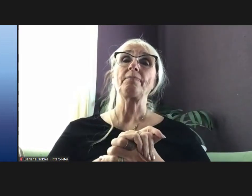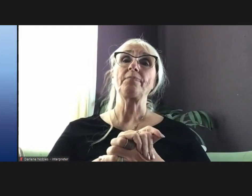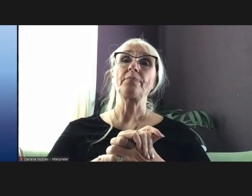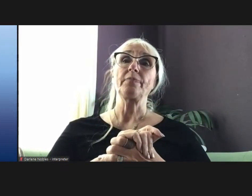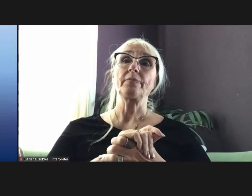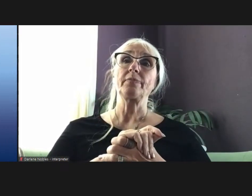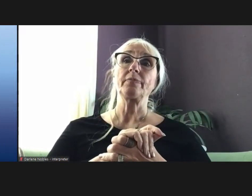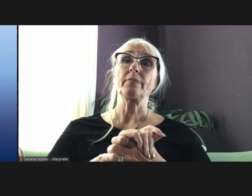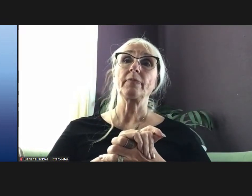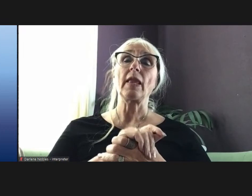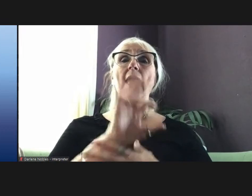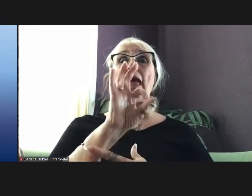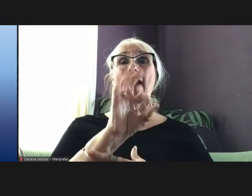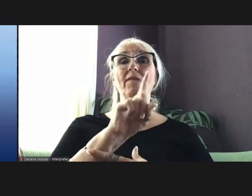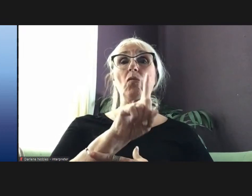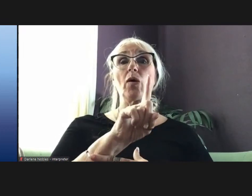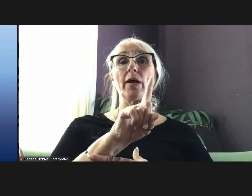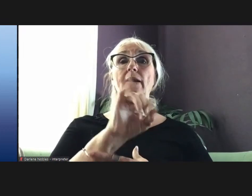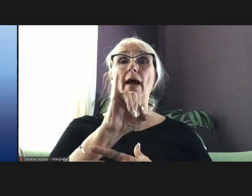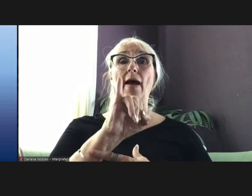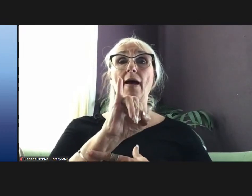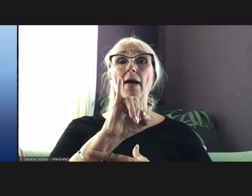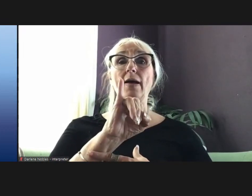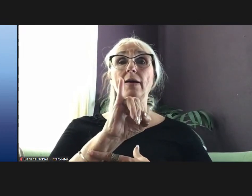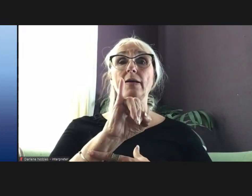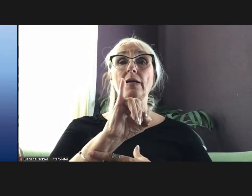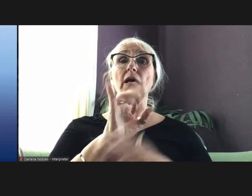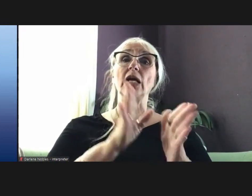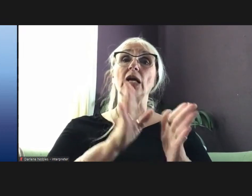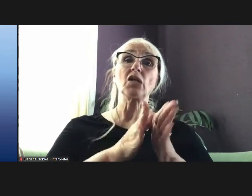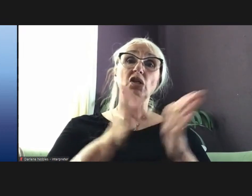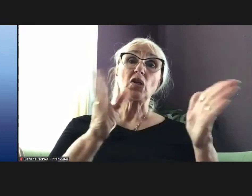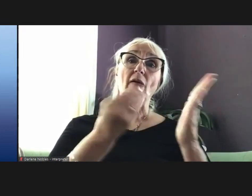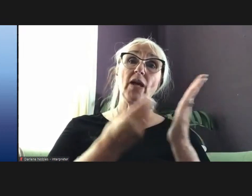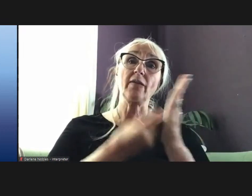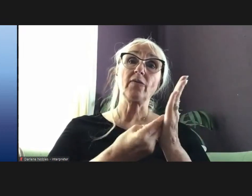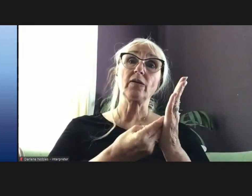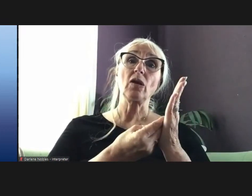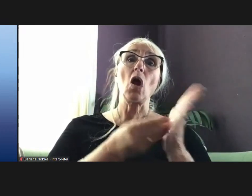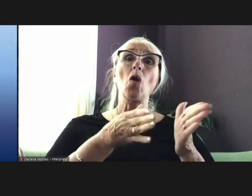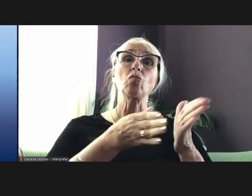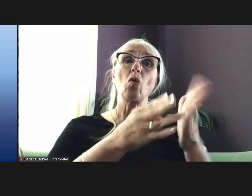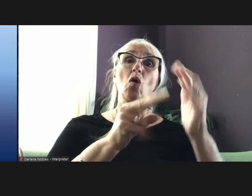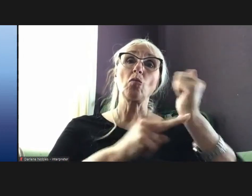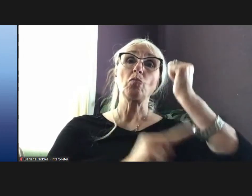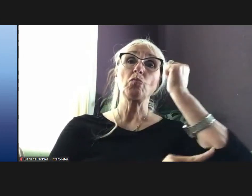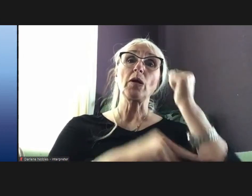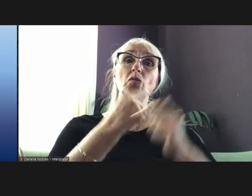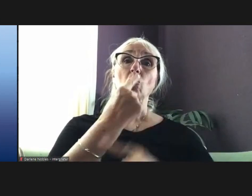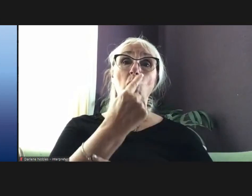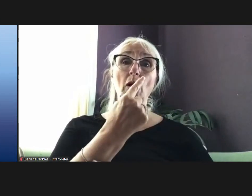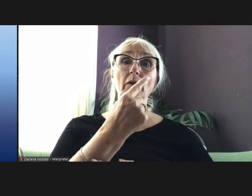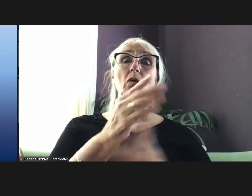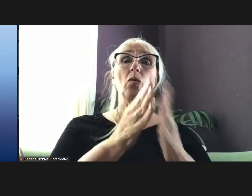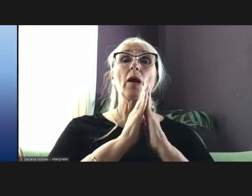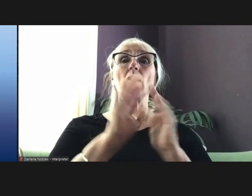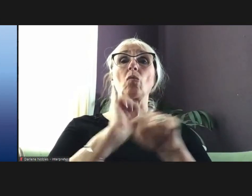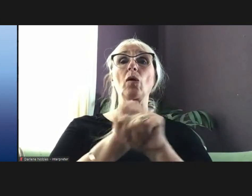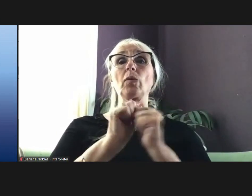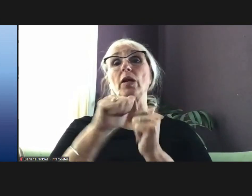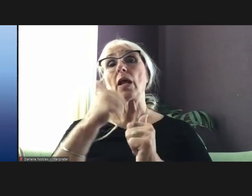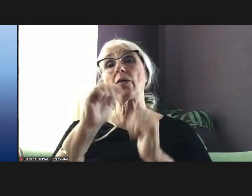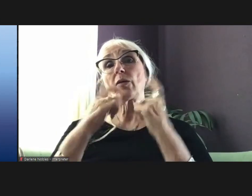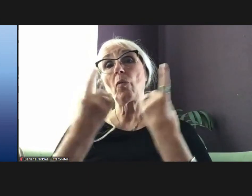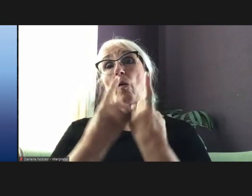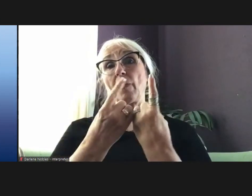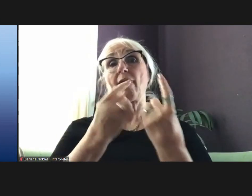And F1I, this is general fund for Road and Bridge 1. I'm requesting to move within their department into furniture and